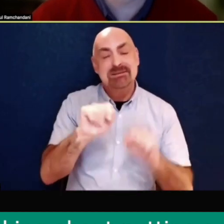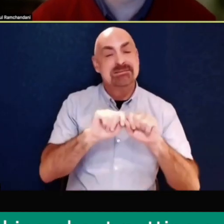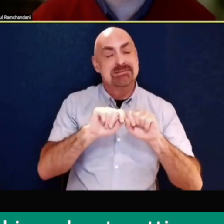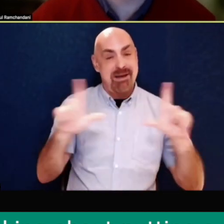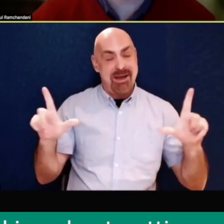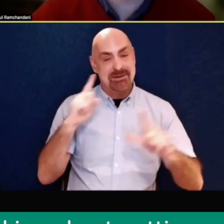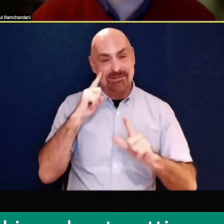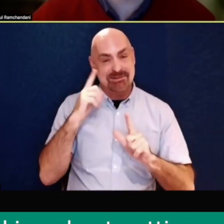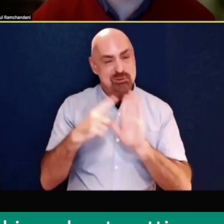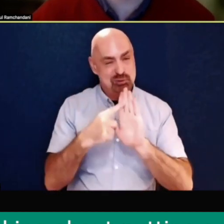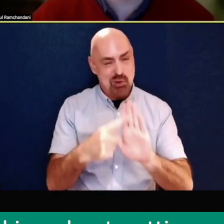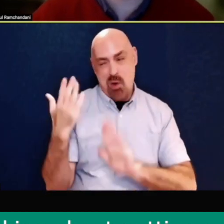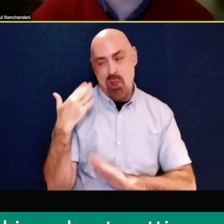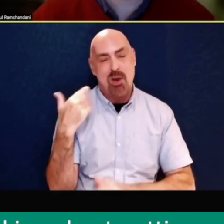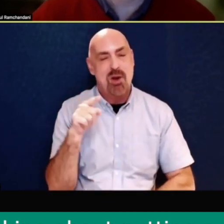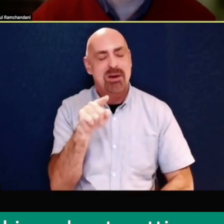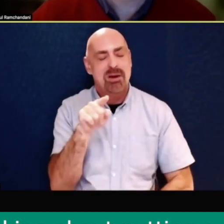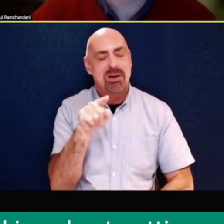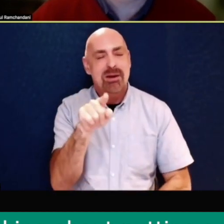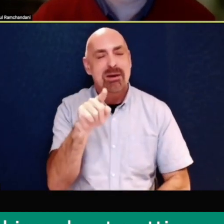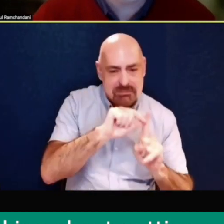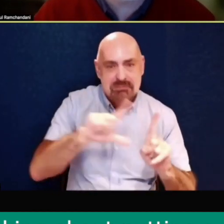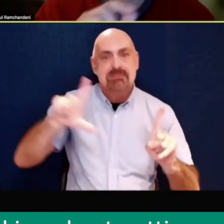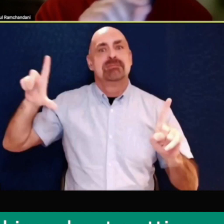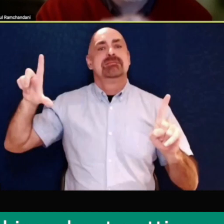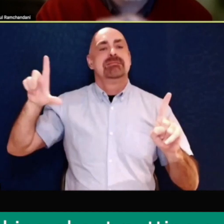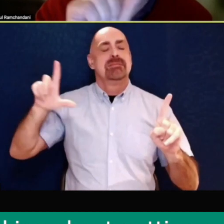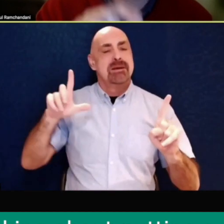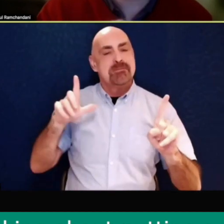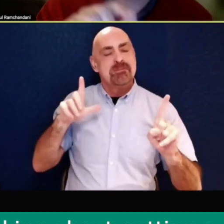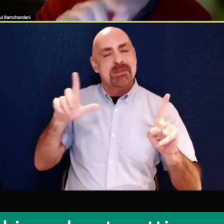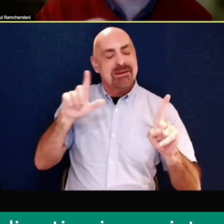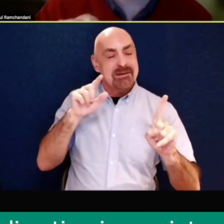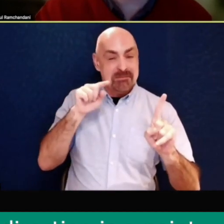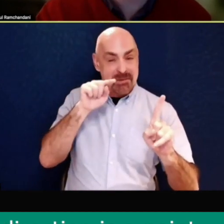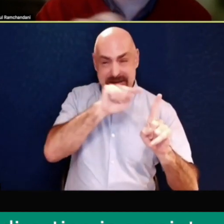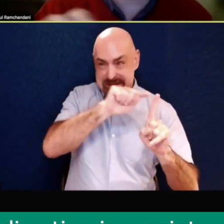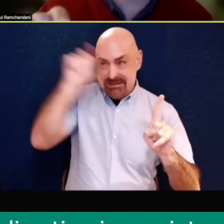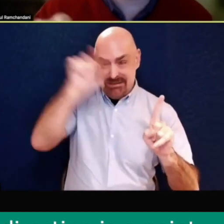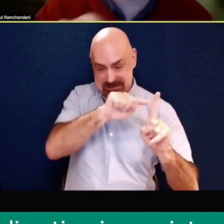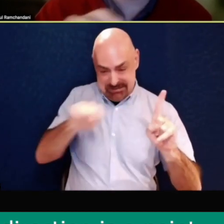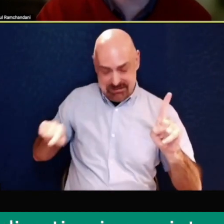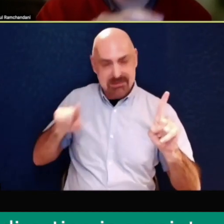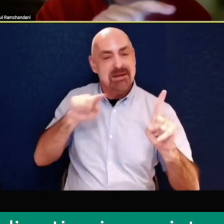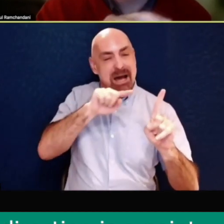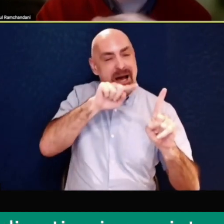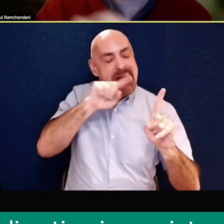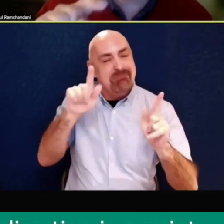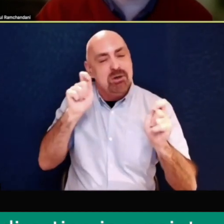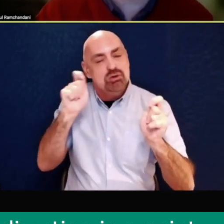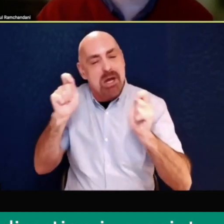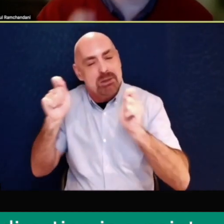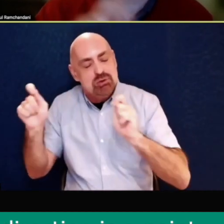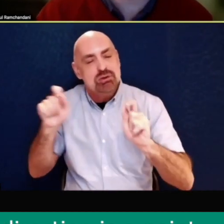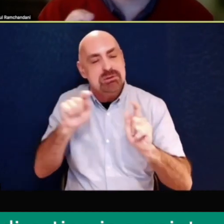just thinking about putting a system together. And each of these points of change, as we look across the slide, each of these